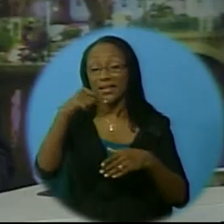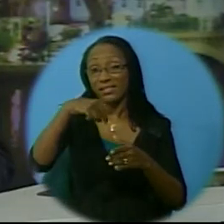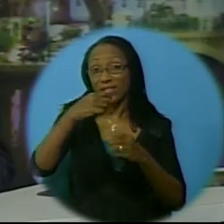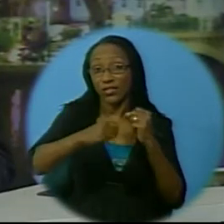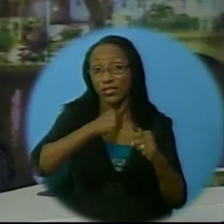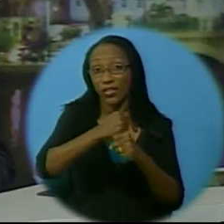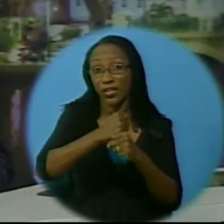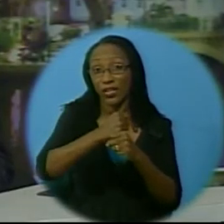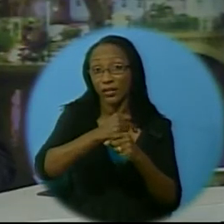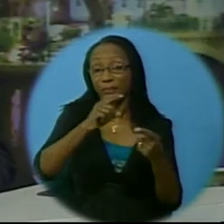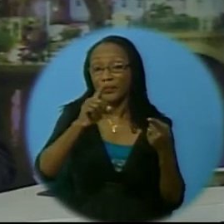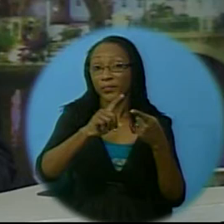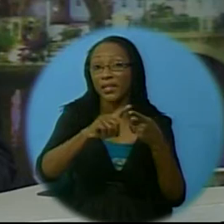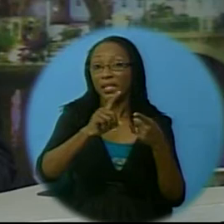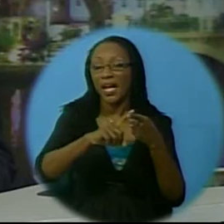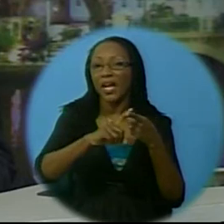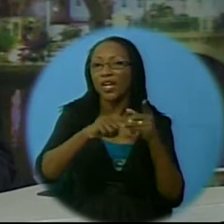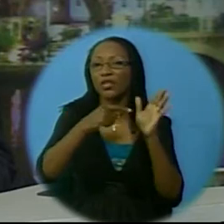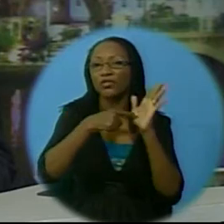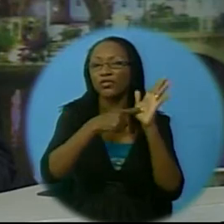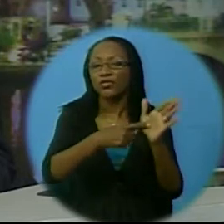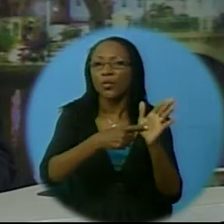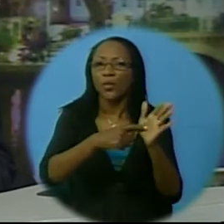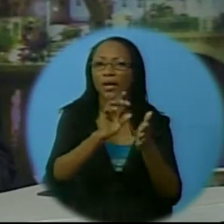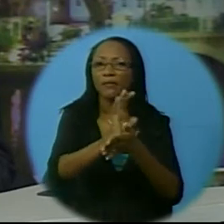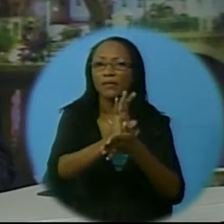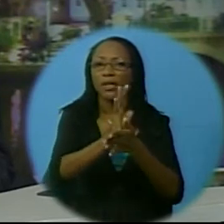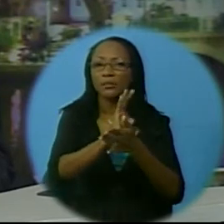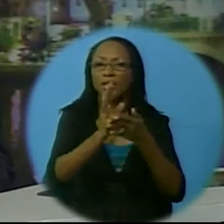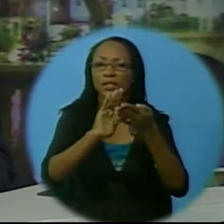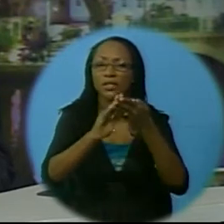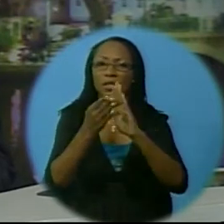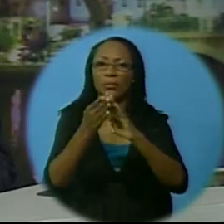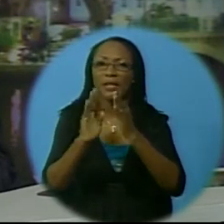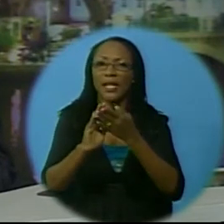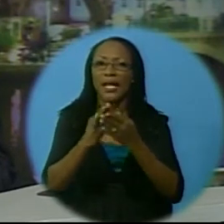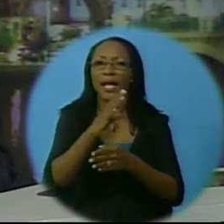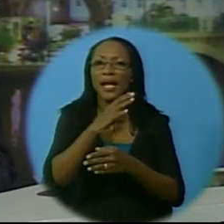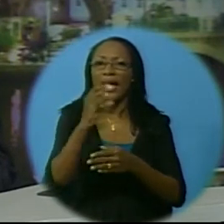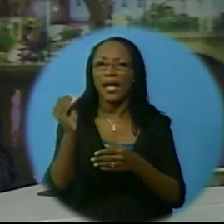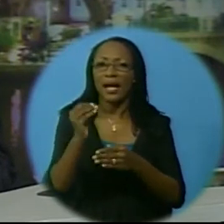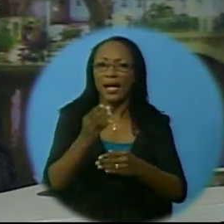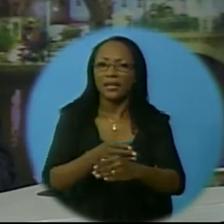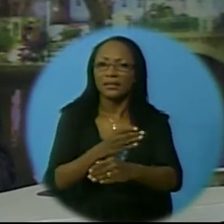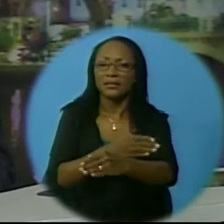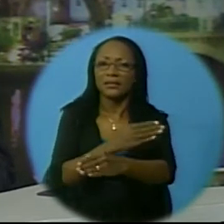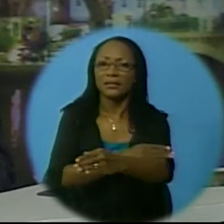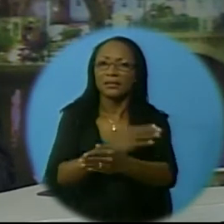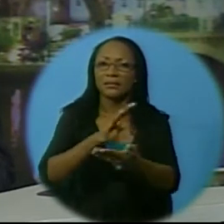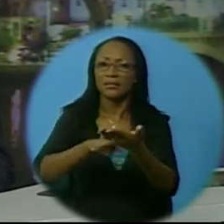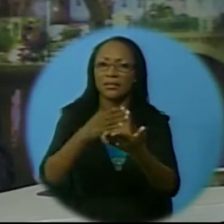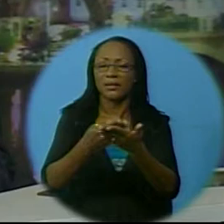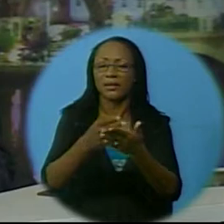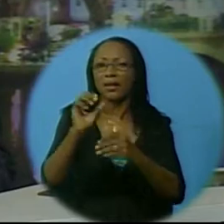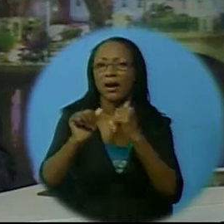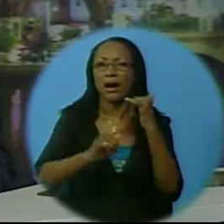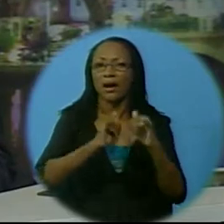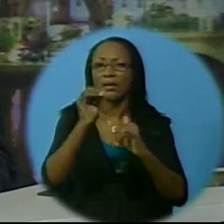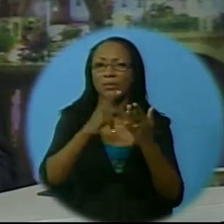this year include community screenings of awarded films, as well as an expanded and upgraded culinary arts